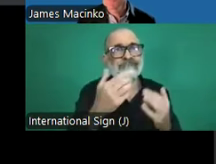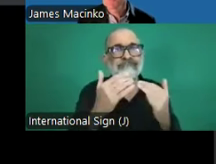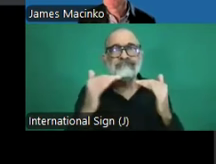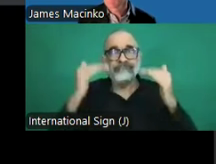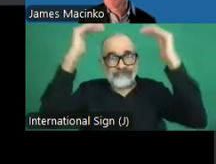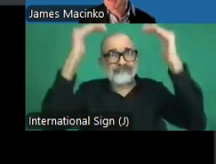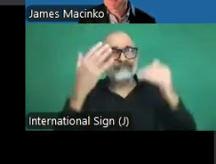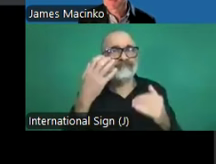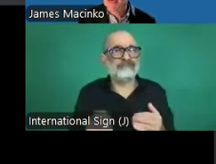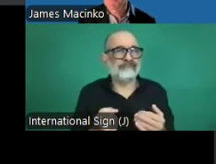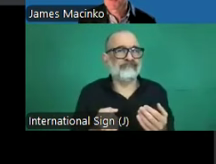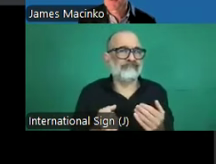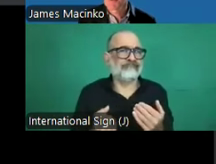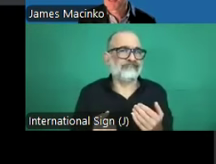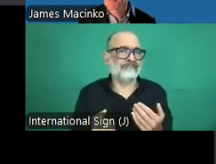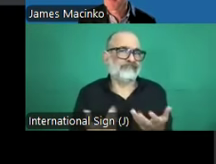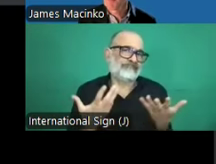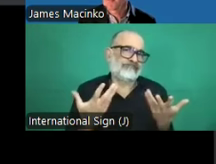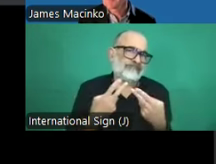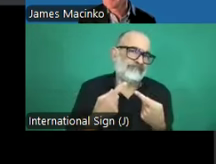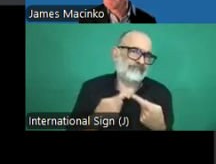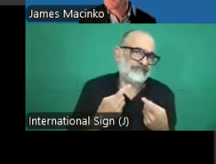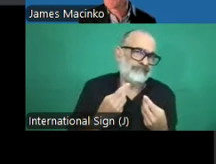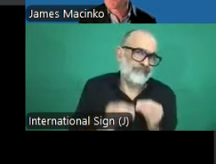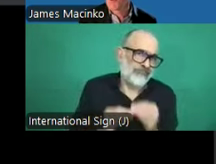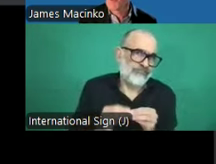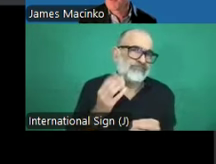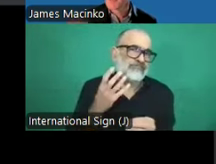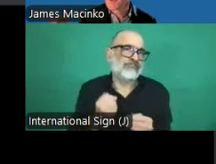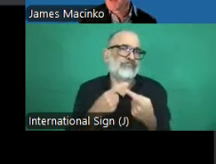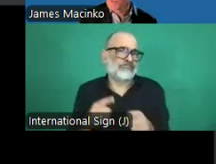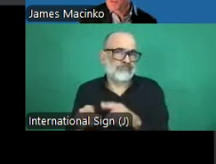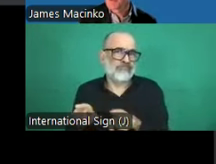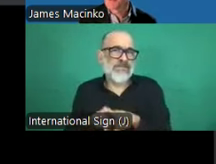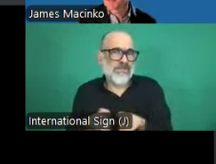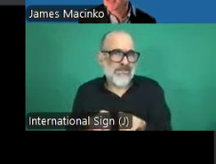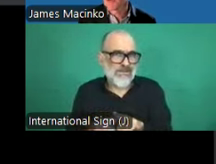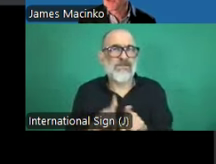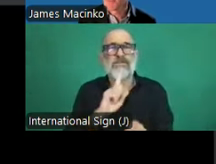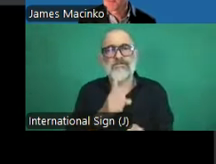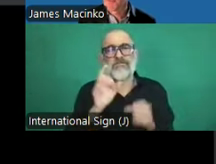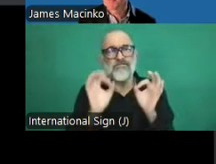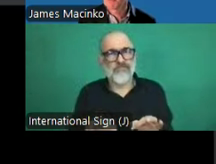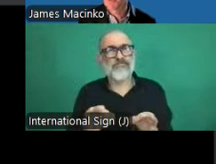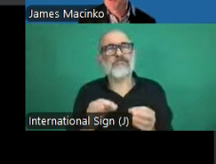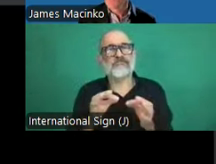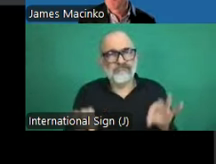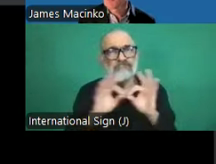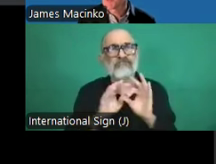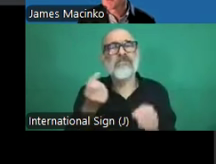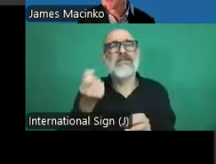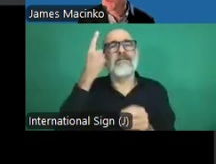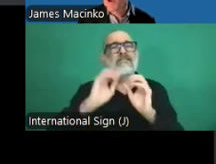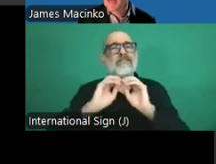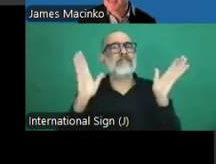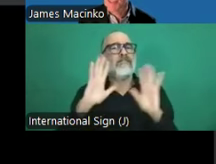main reasons for not having your healthcare needs met for both people with illness and looking for preventive care were